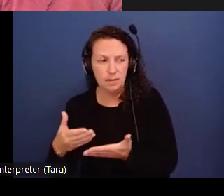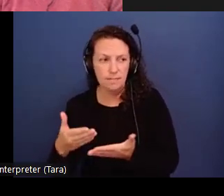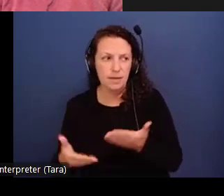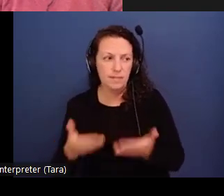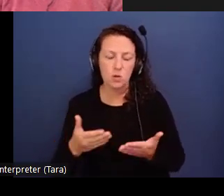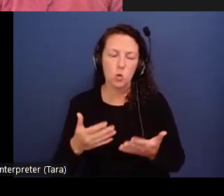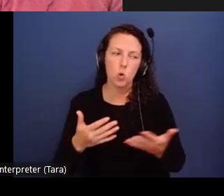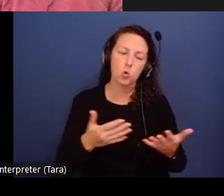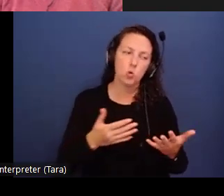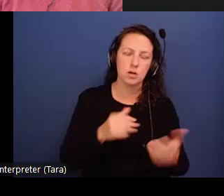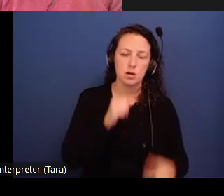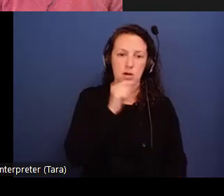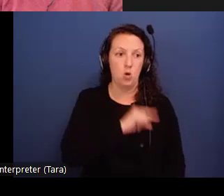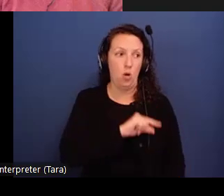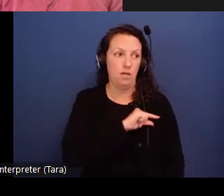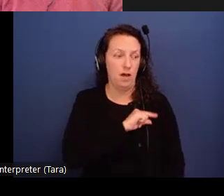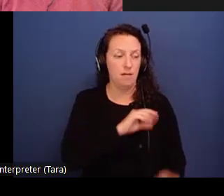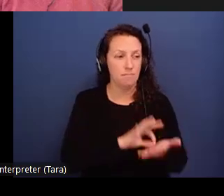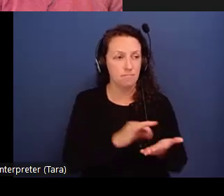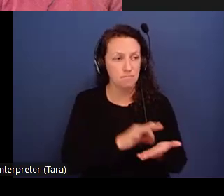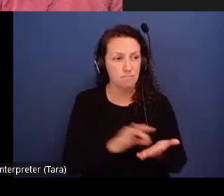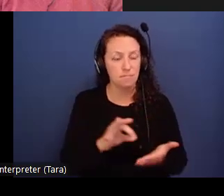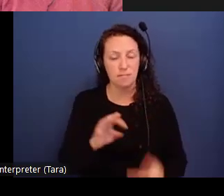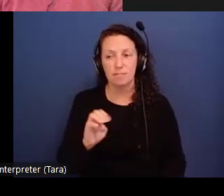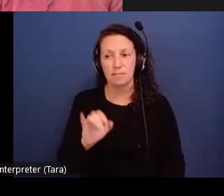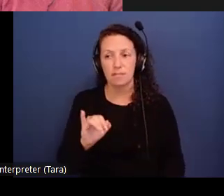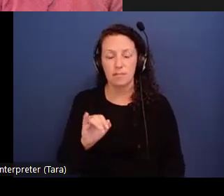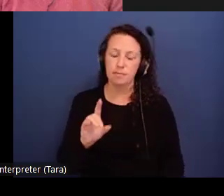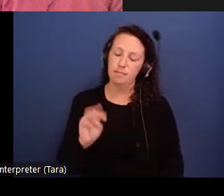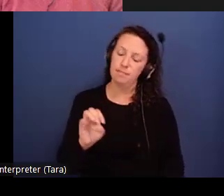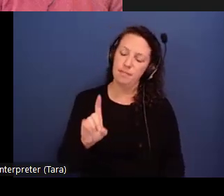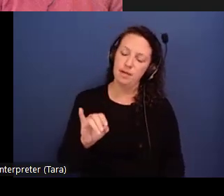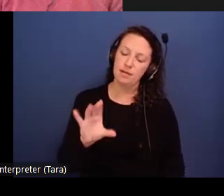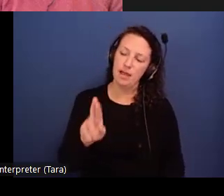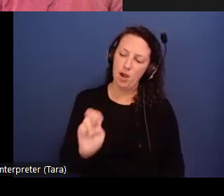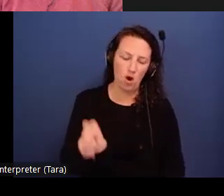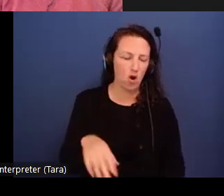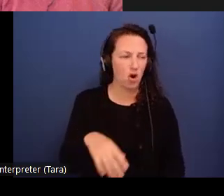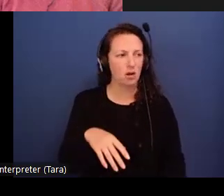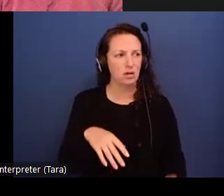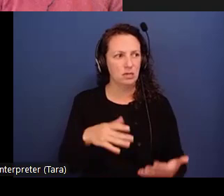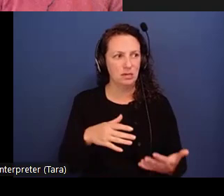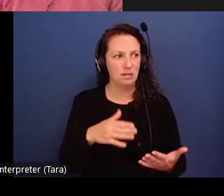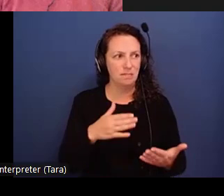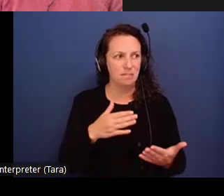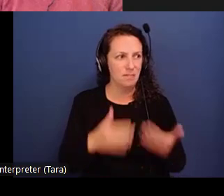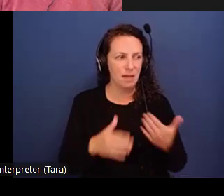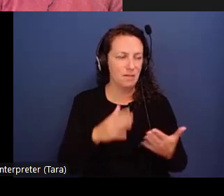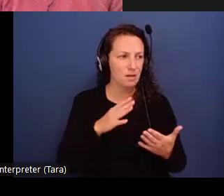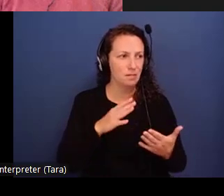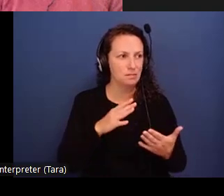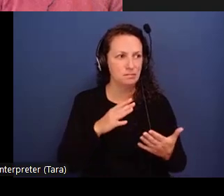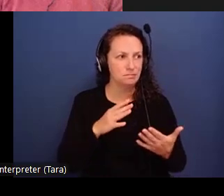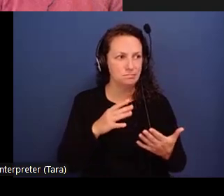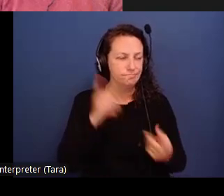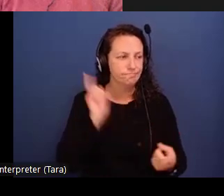for Medicare or Medicaid anymore. Um, but yeah, it's might be a little challenging to